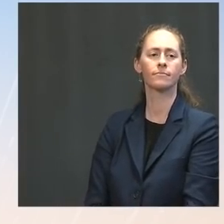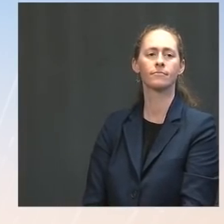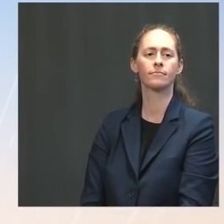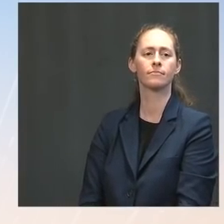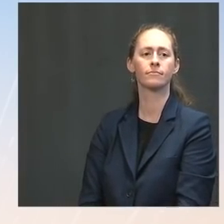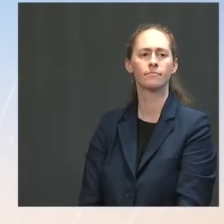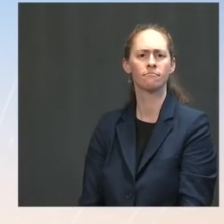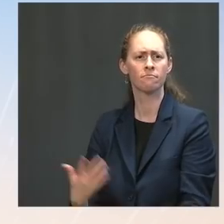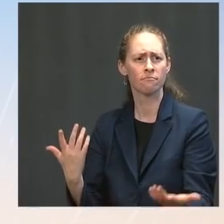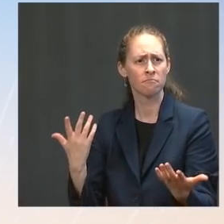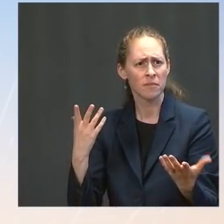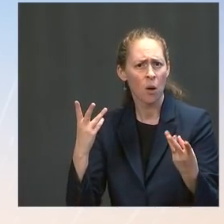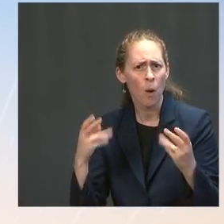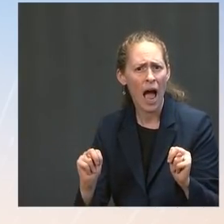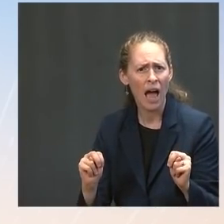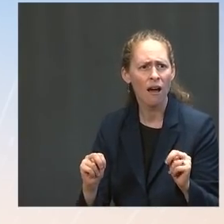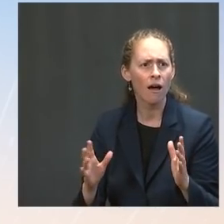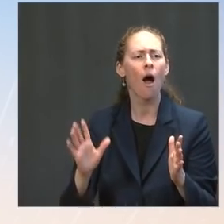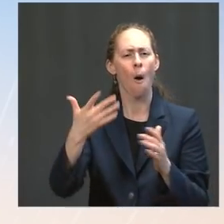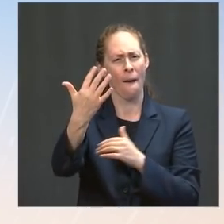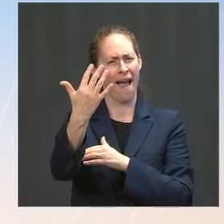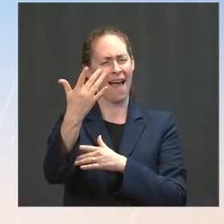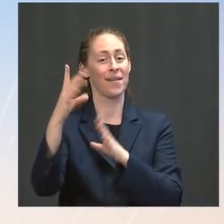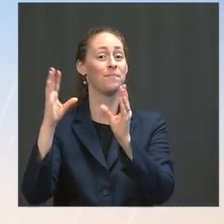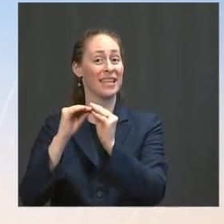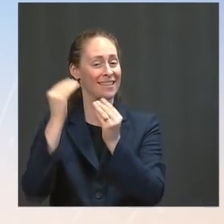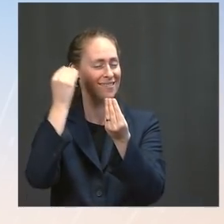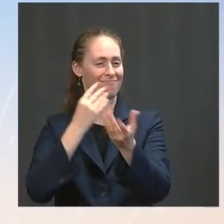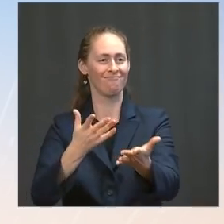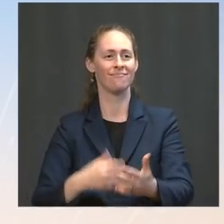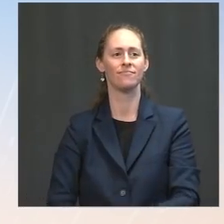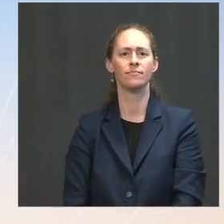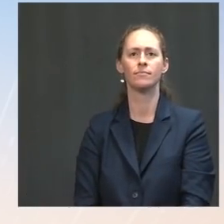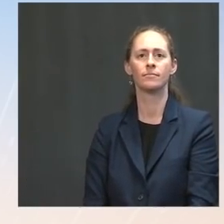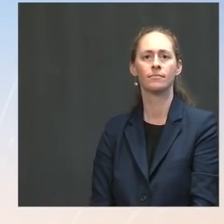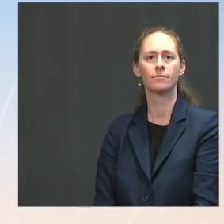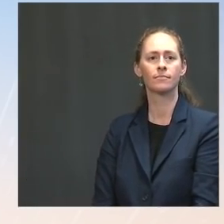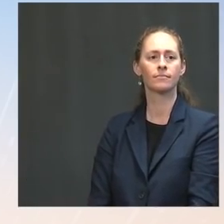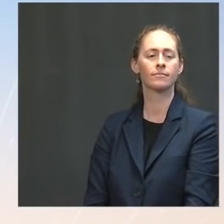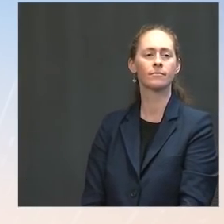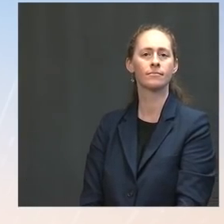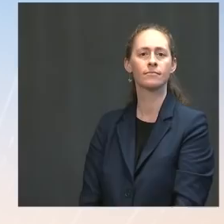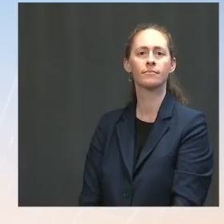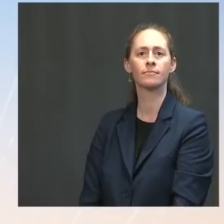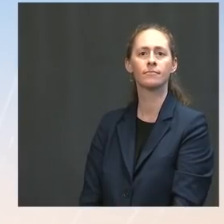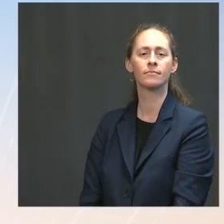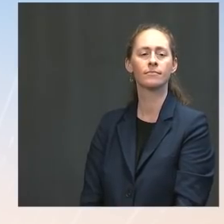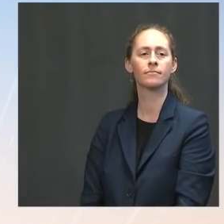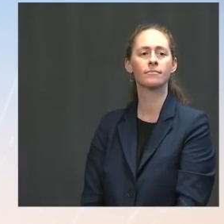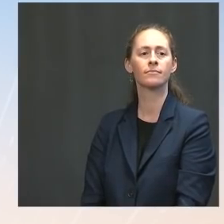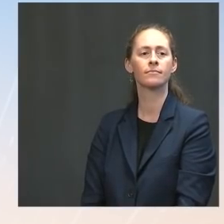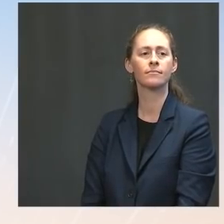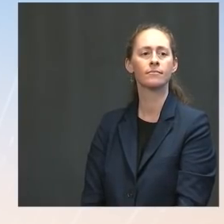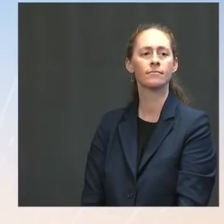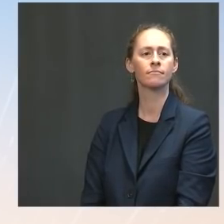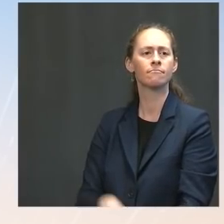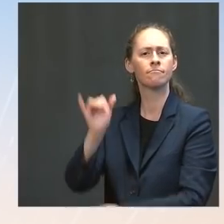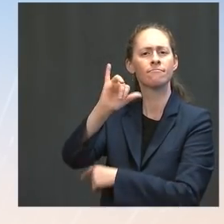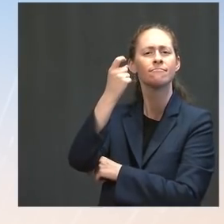people who have now been evacuated. That is similar to me in giving a cap. And there are people who are not yet through the process who may